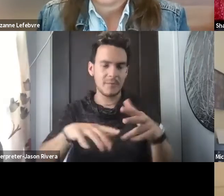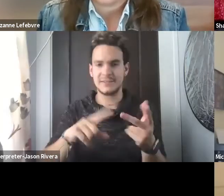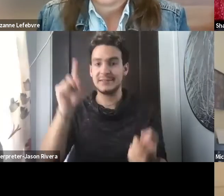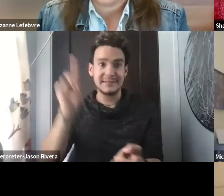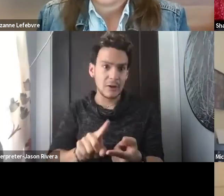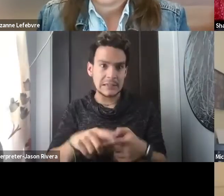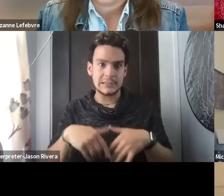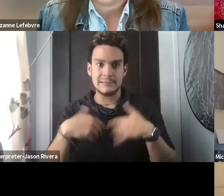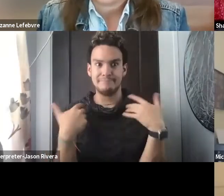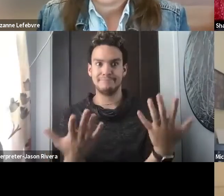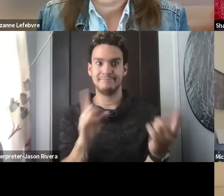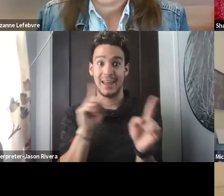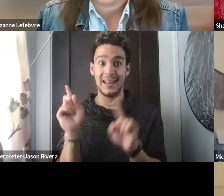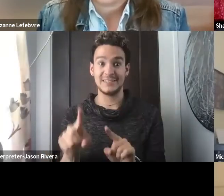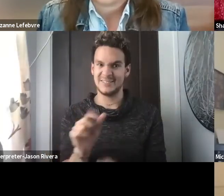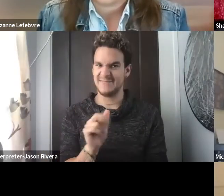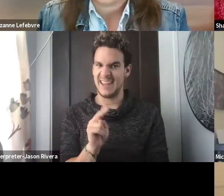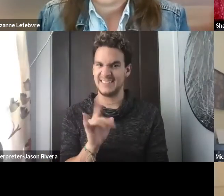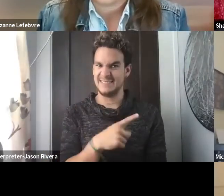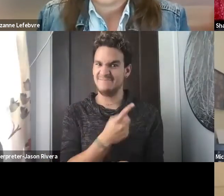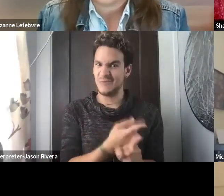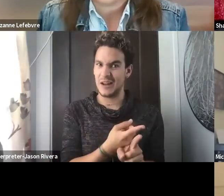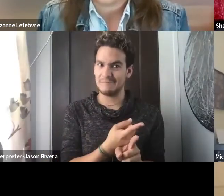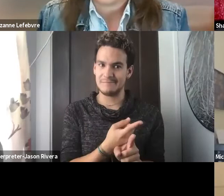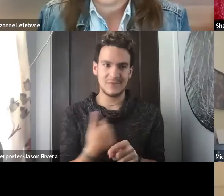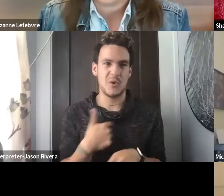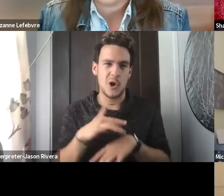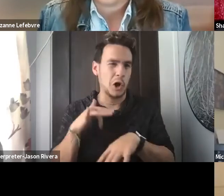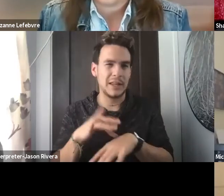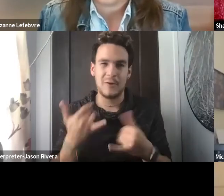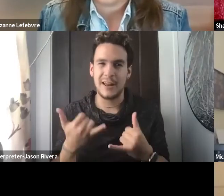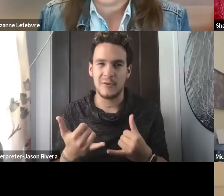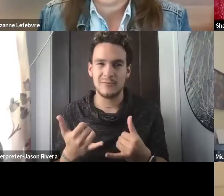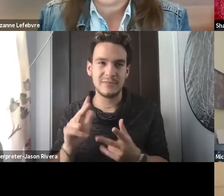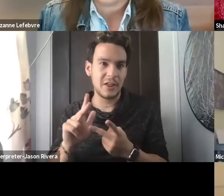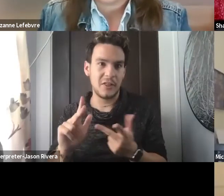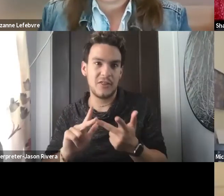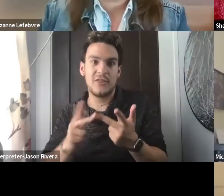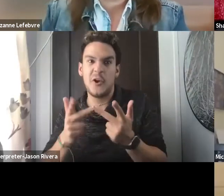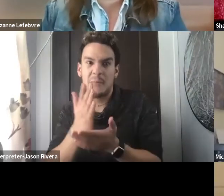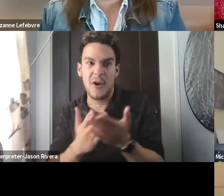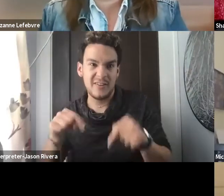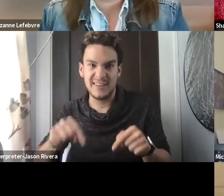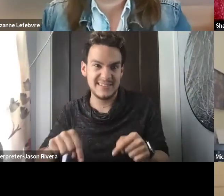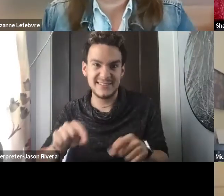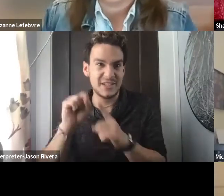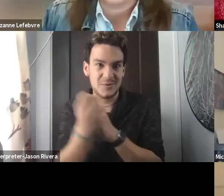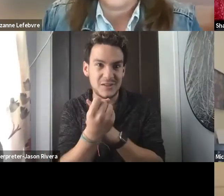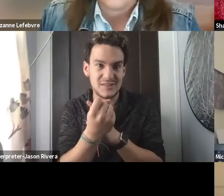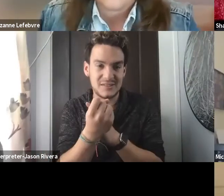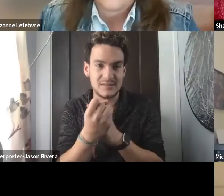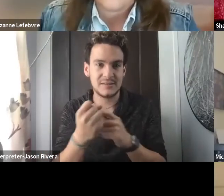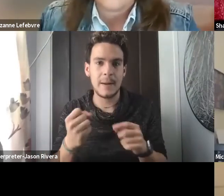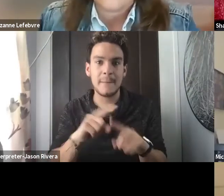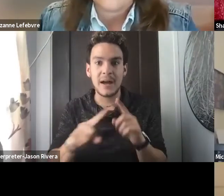answer, I think Andy's right. We're early, we're in maybe the third inning, but yes, all the above and more